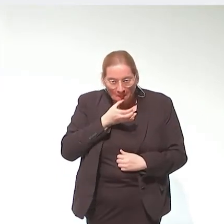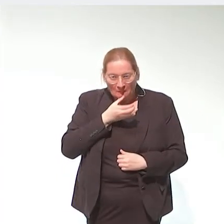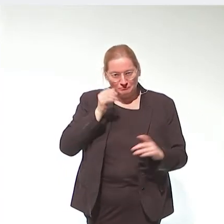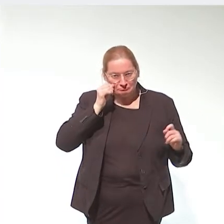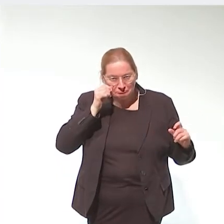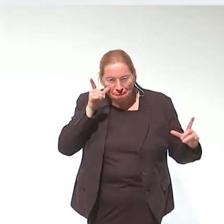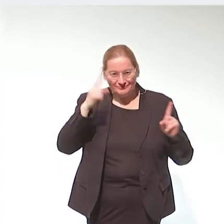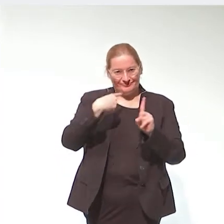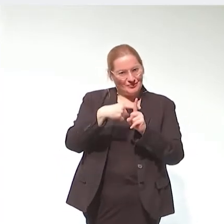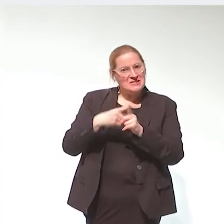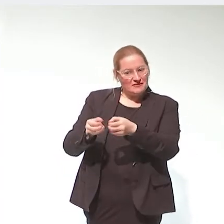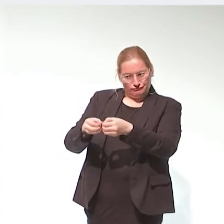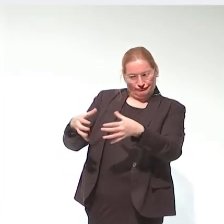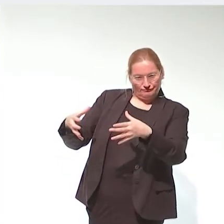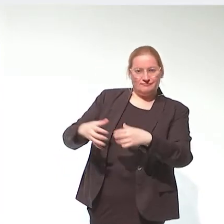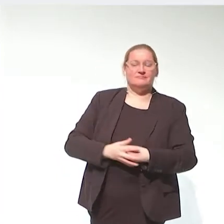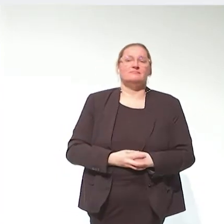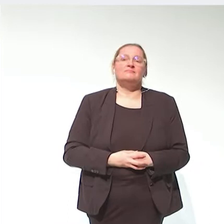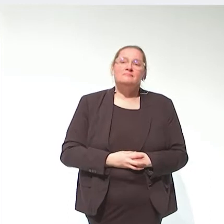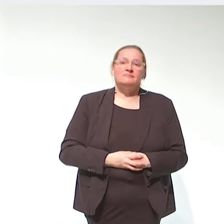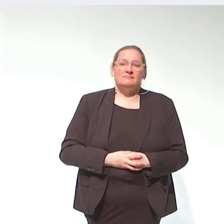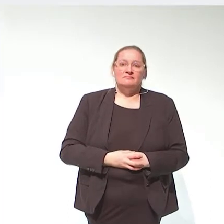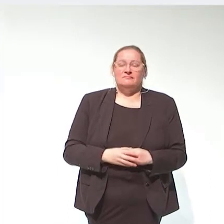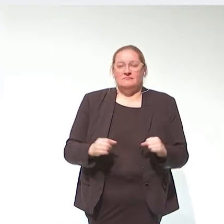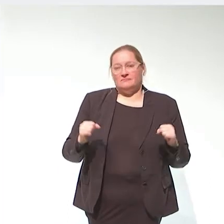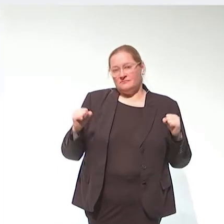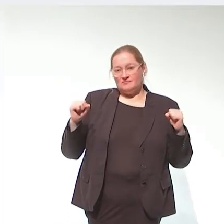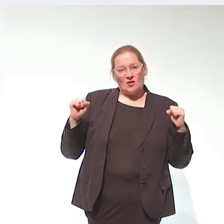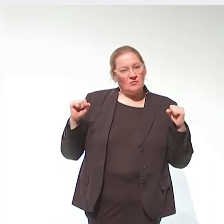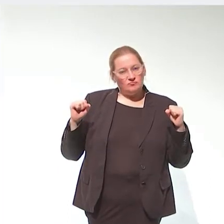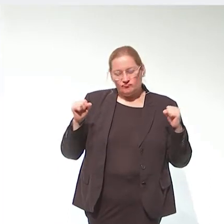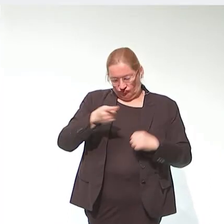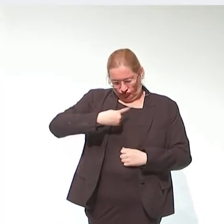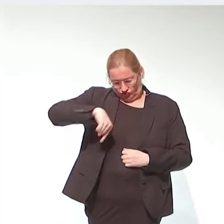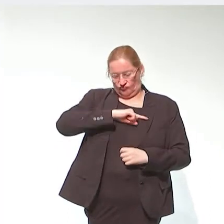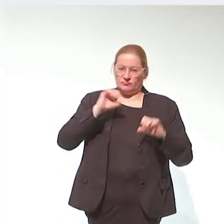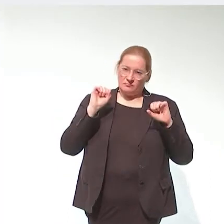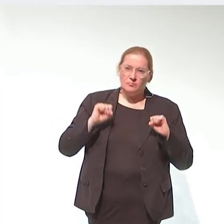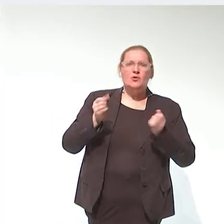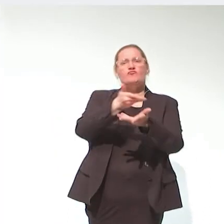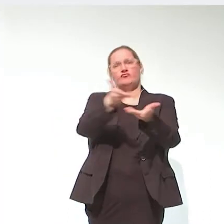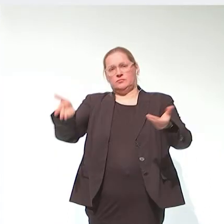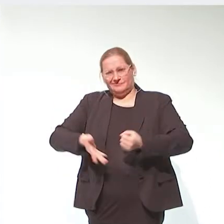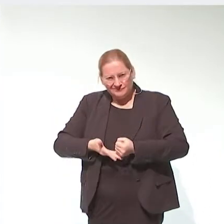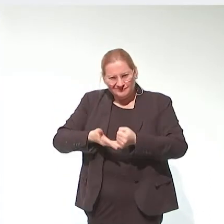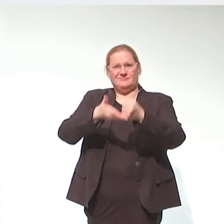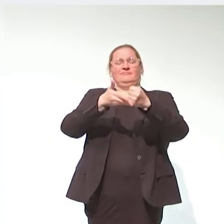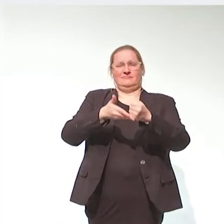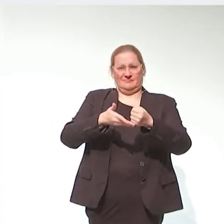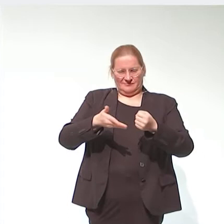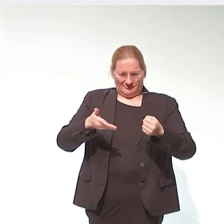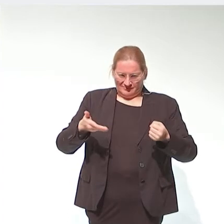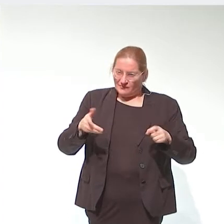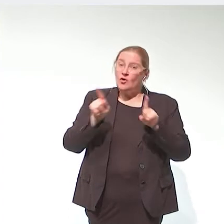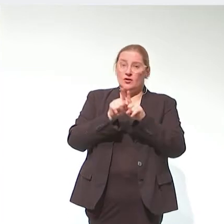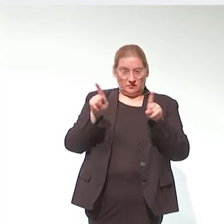you, which in a form of help, assistance, but also in financial means, because we have a big, easy